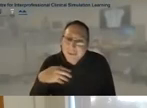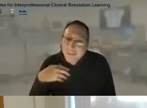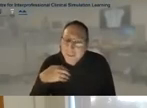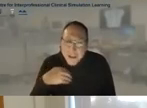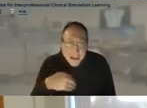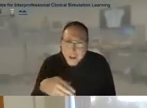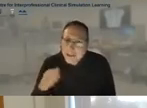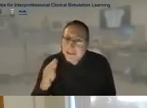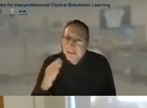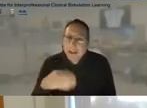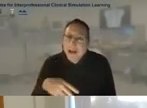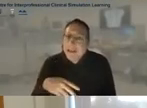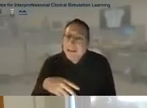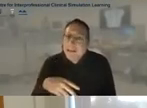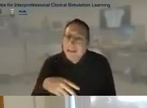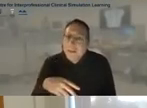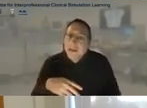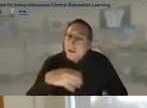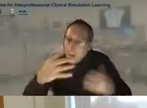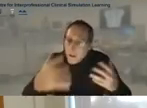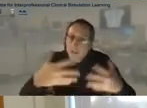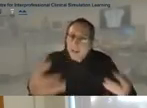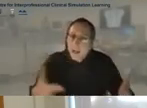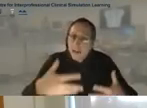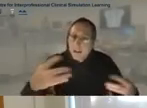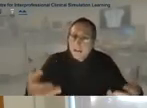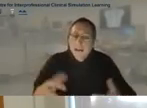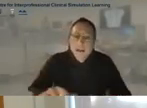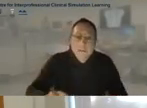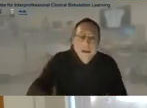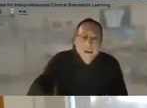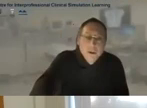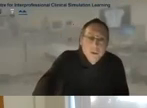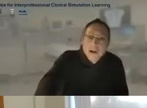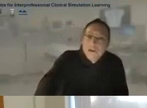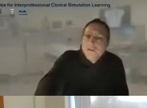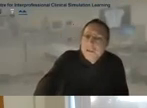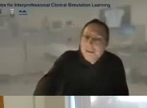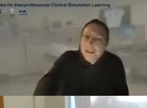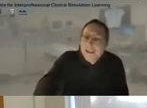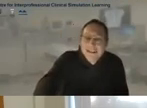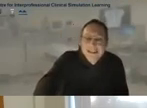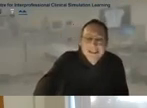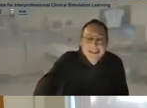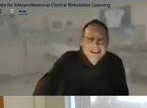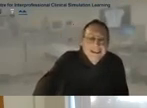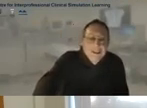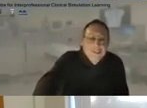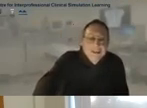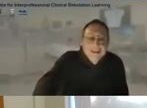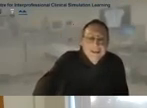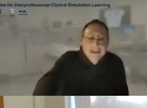about what kind of questions would you ask? What kind of conversations might you want to facilitate?